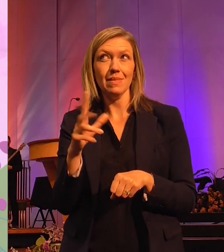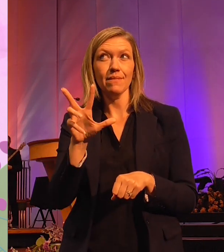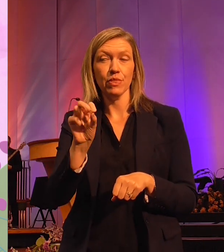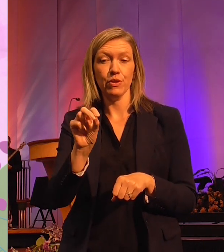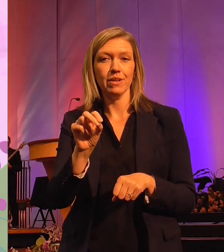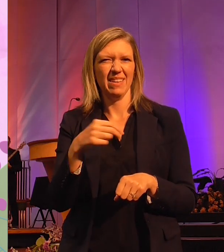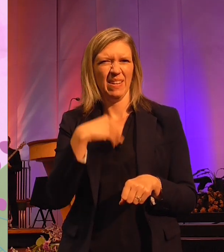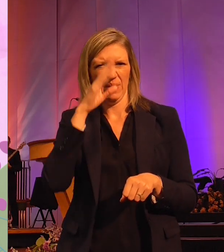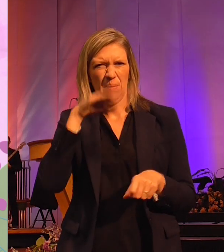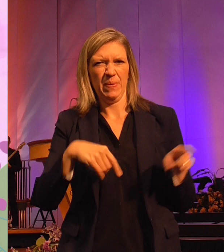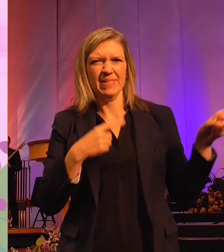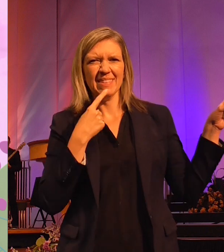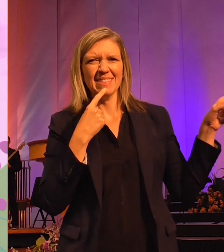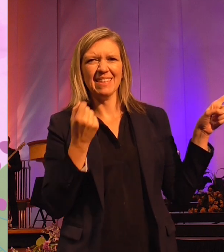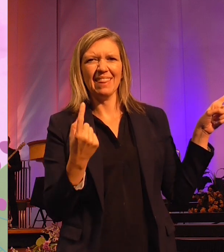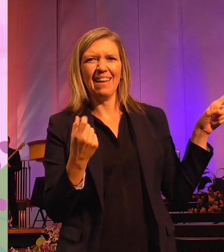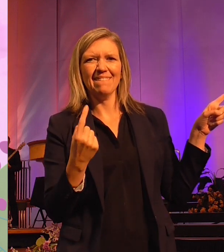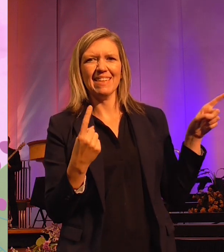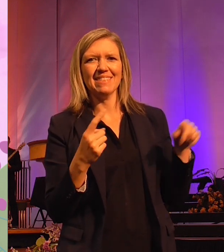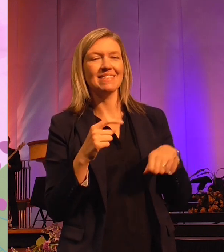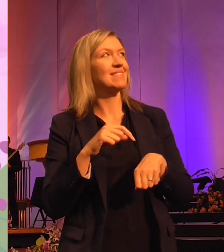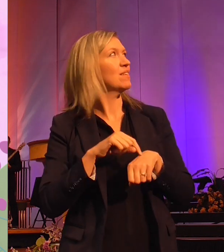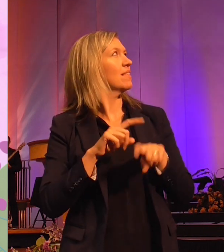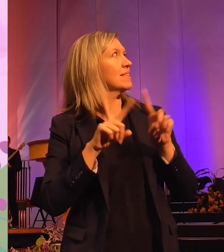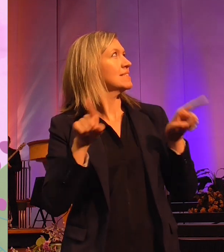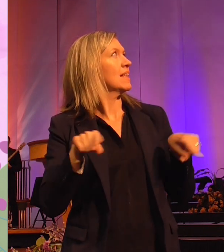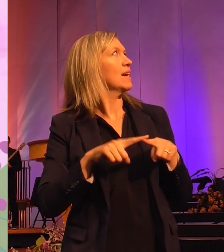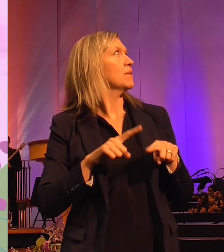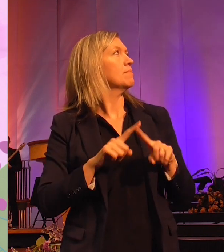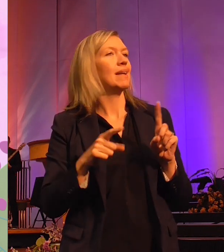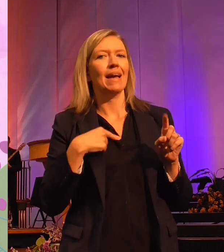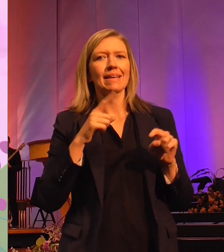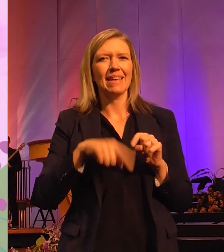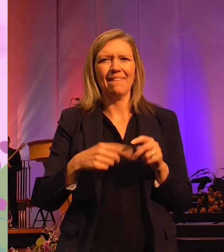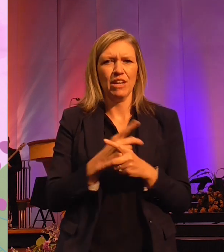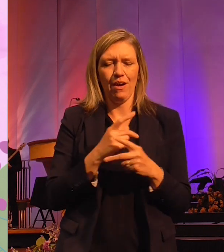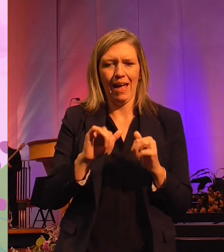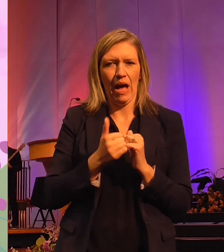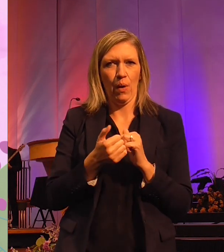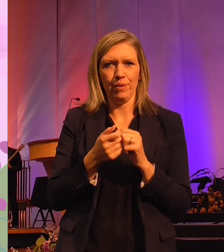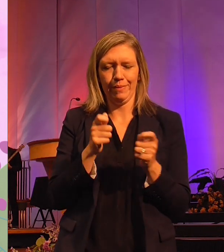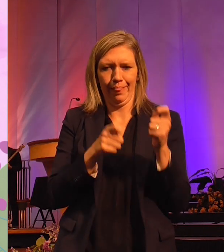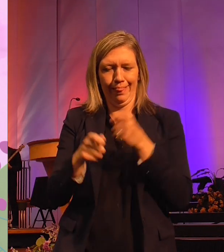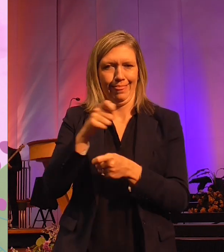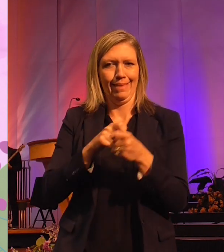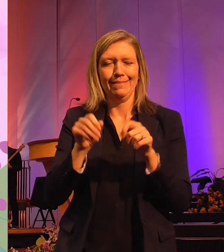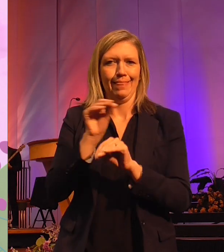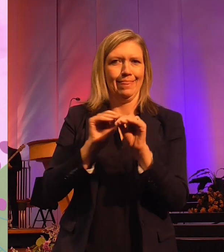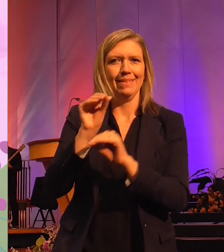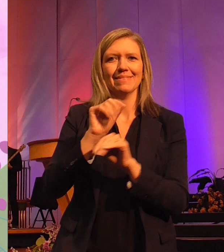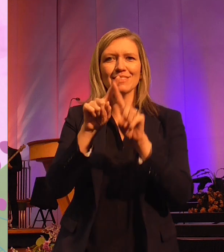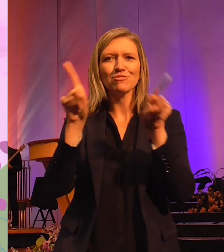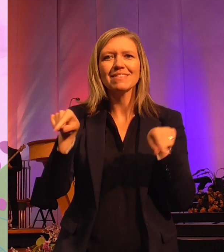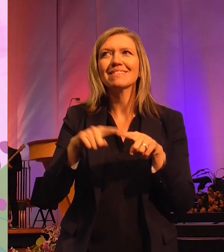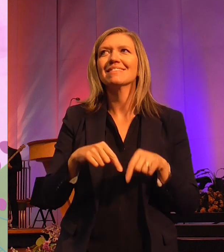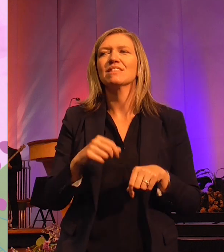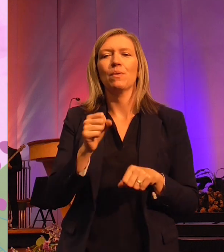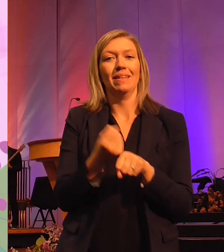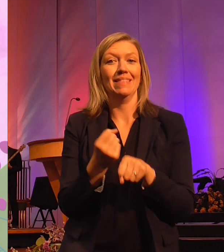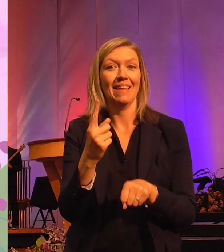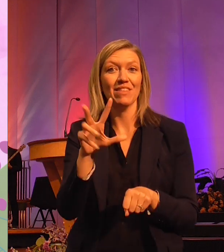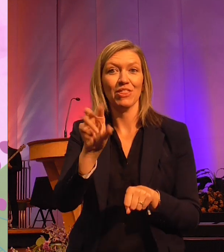know it says 11 o'clock on the slide, but I haven't quite figured out how to bi-locate yet. Mm-hmm. So 11:30 online. Thank you,